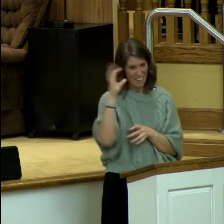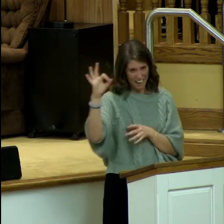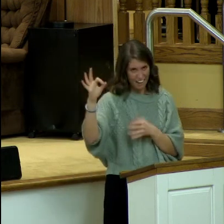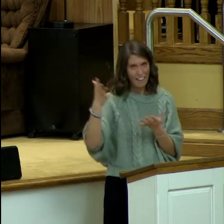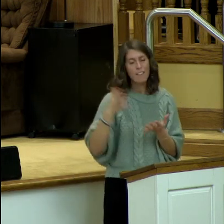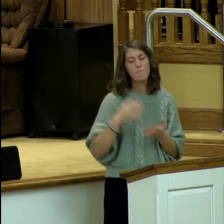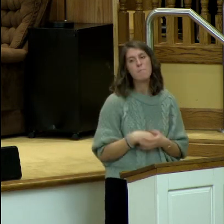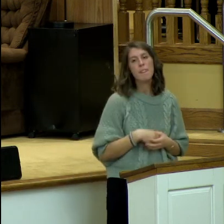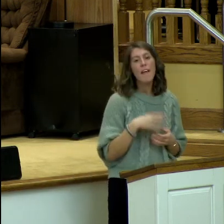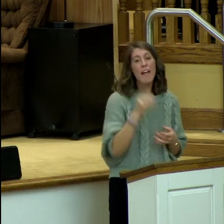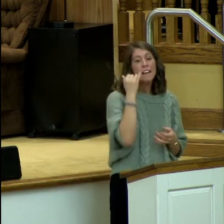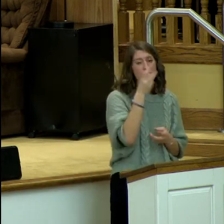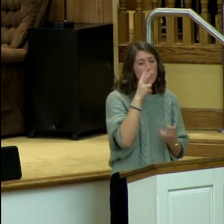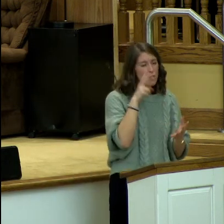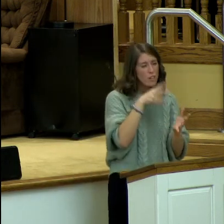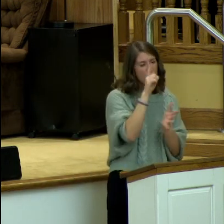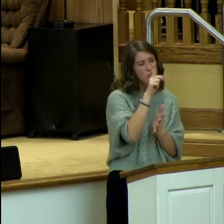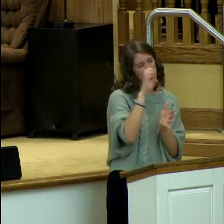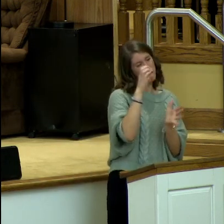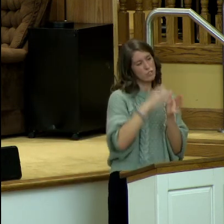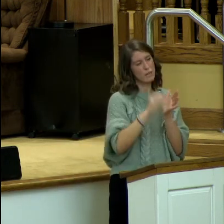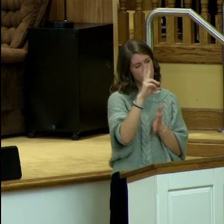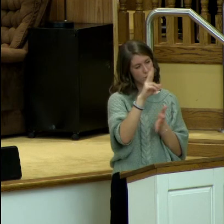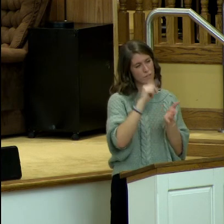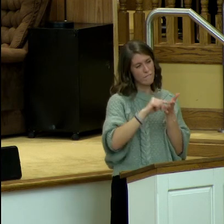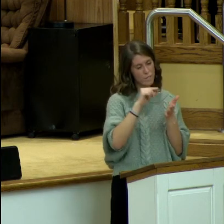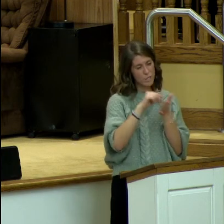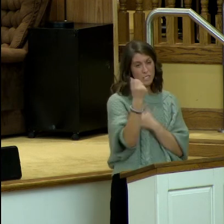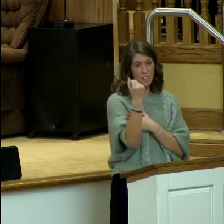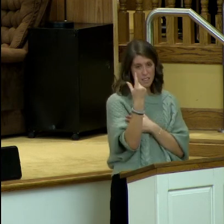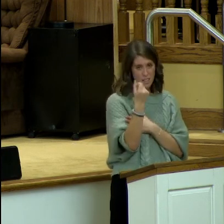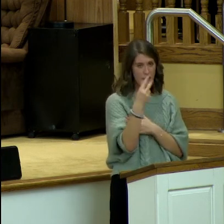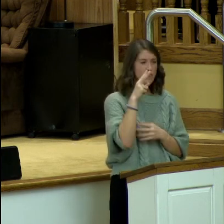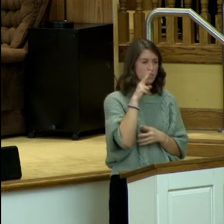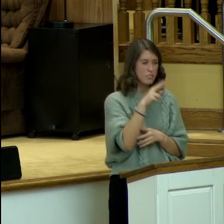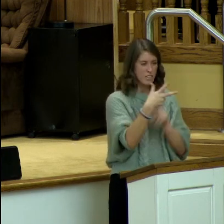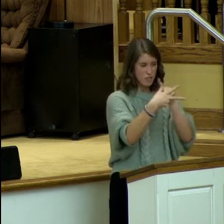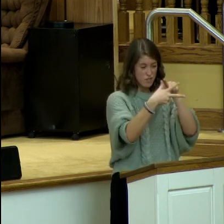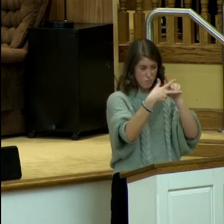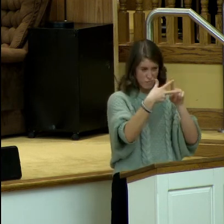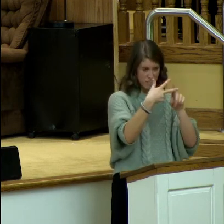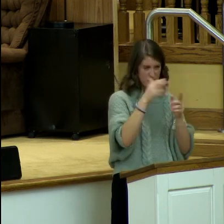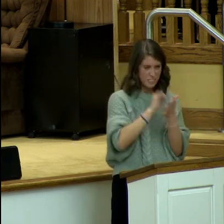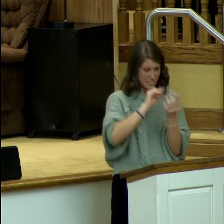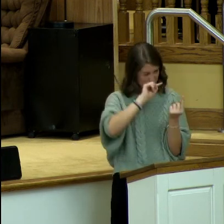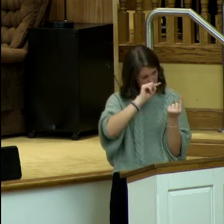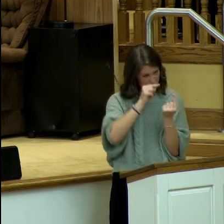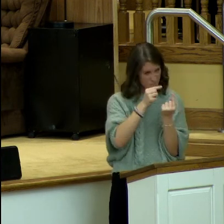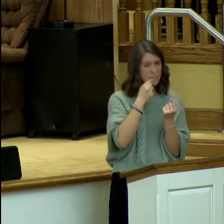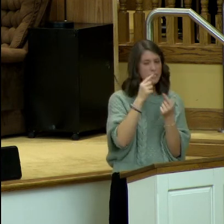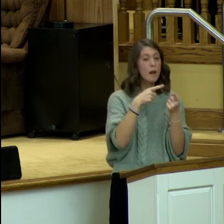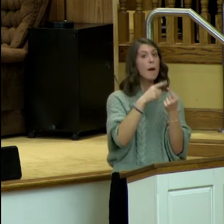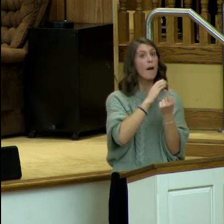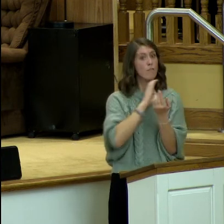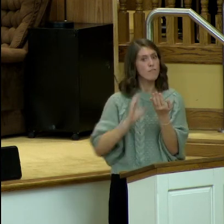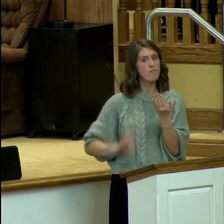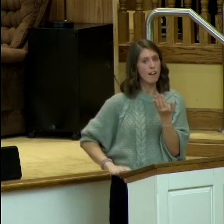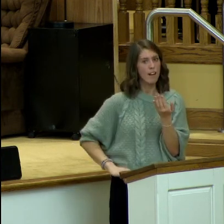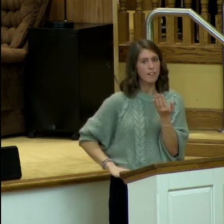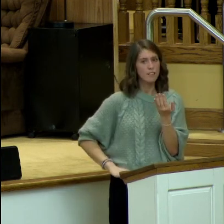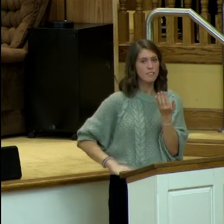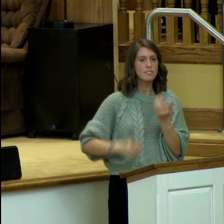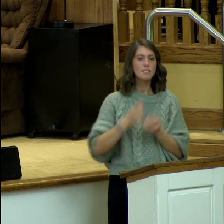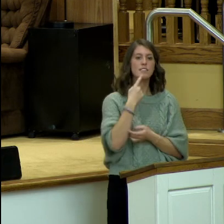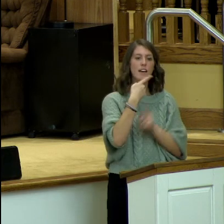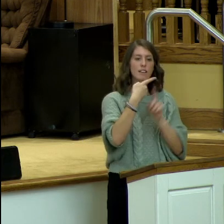9. And if you look at Luke chapter 2, verse 11, you see three things that are specifically said about Christ.